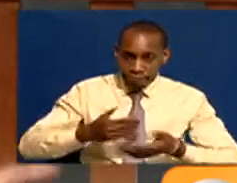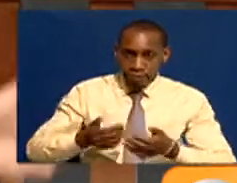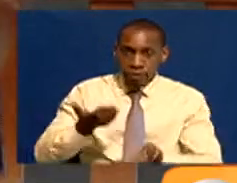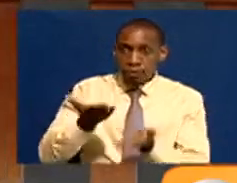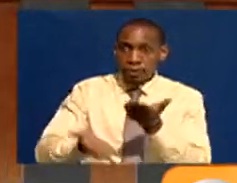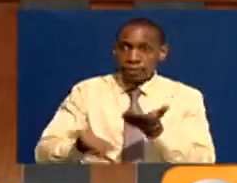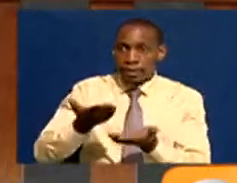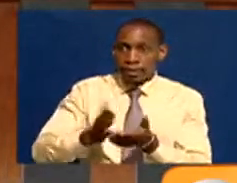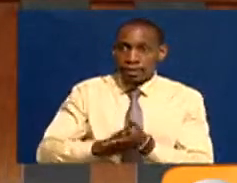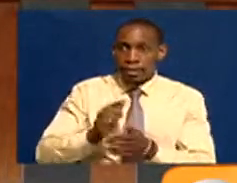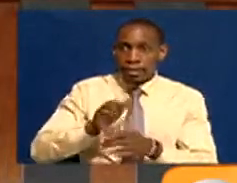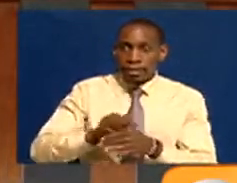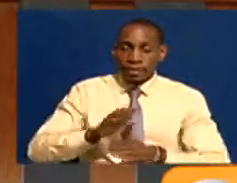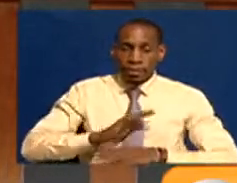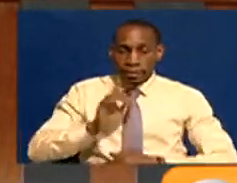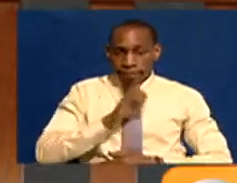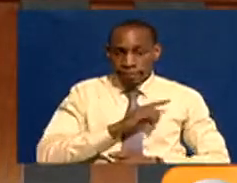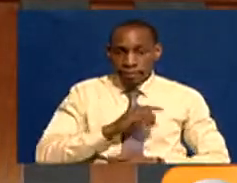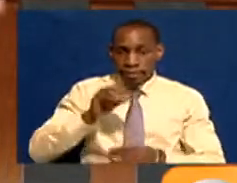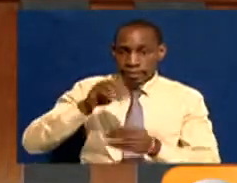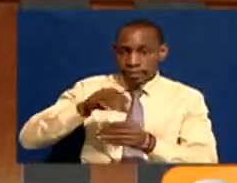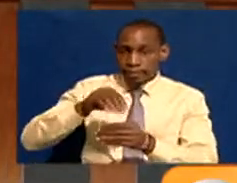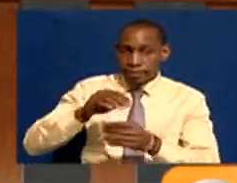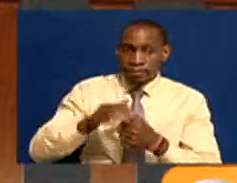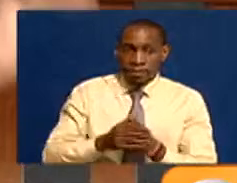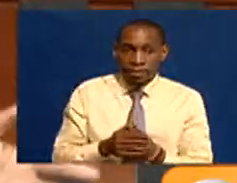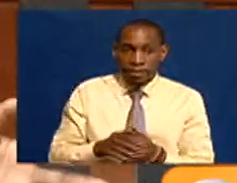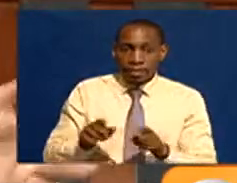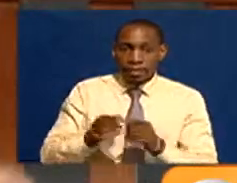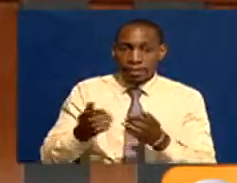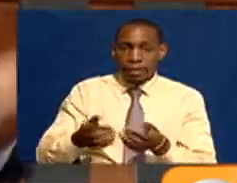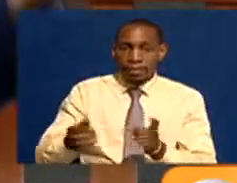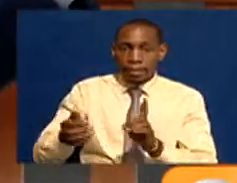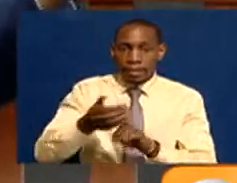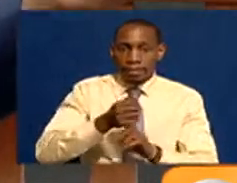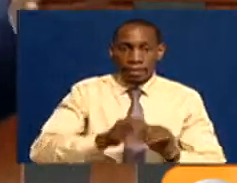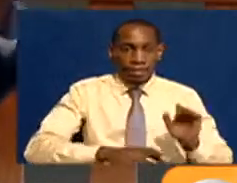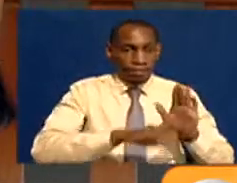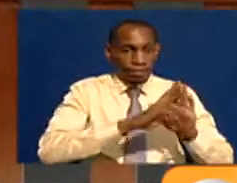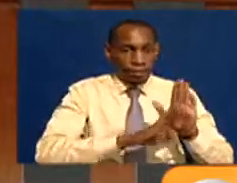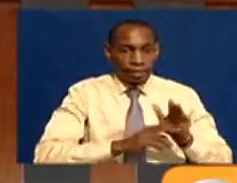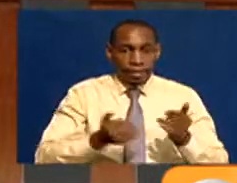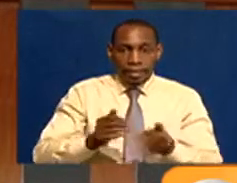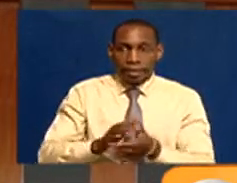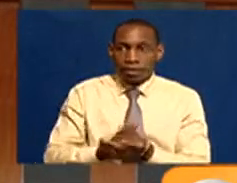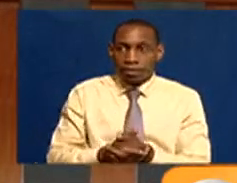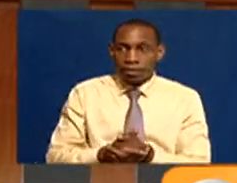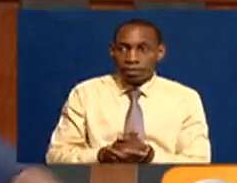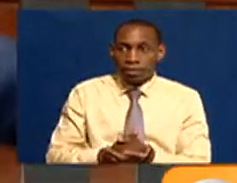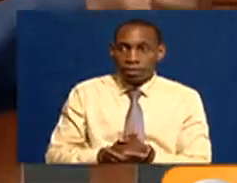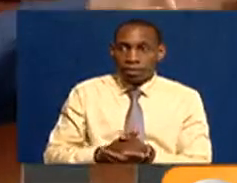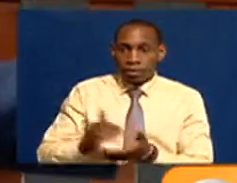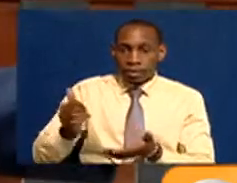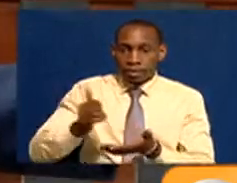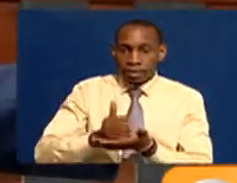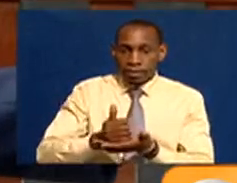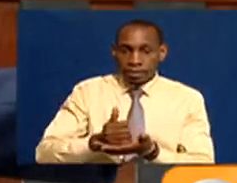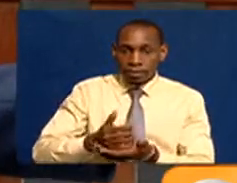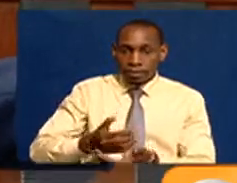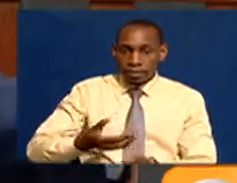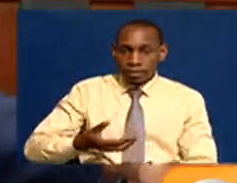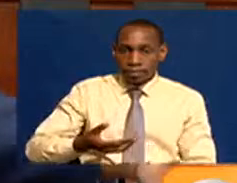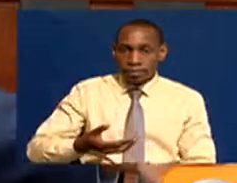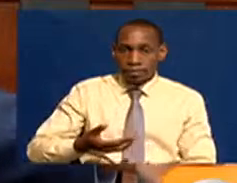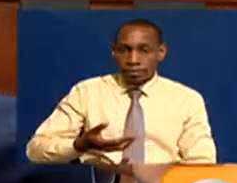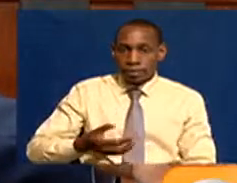evaluate it. Once I'm convinced that this is an investment that meets the criteria, I now and the Council of Governors chair, we take it to the Council,